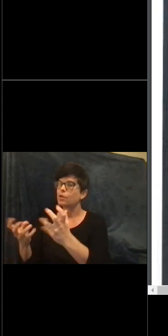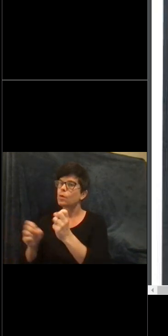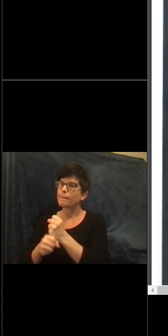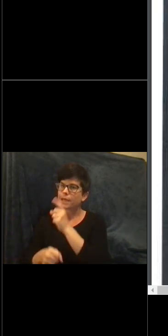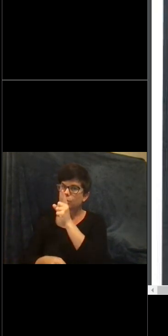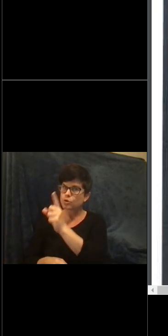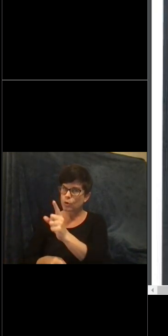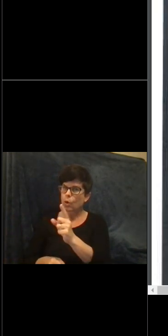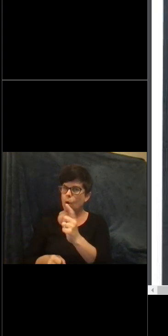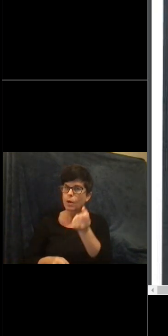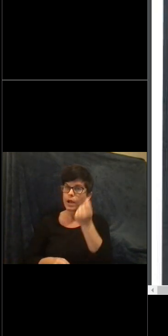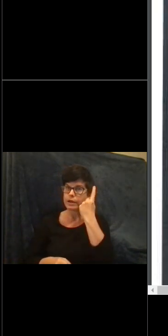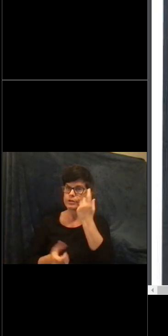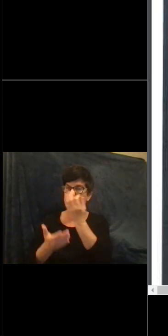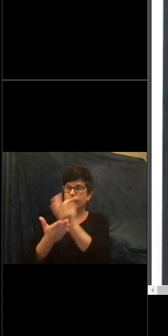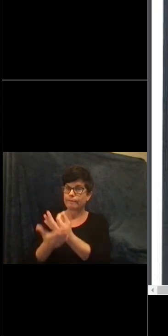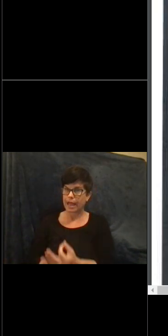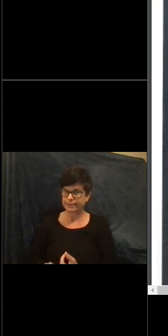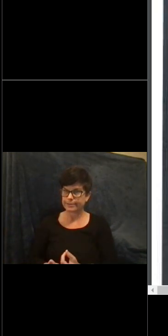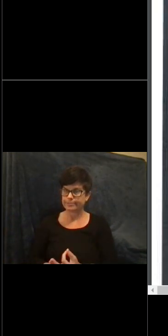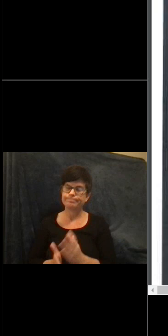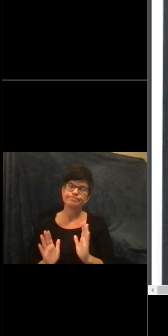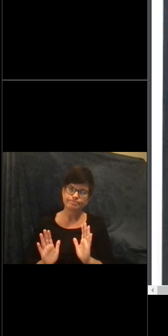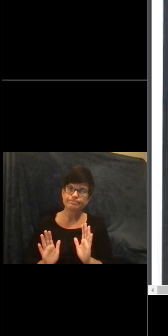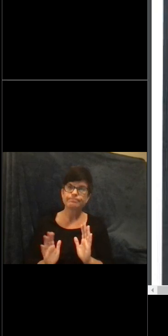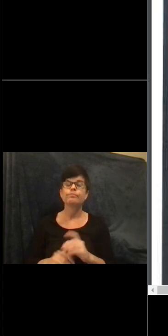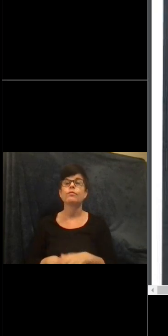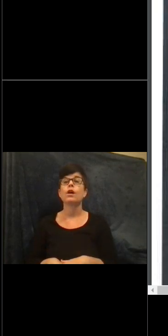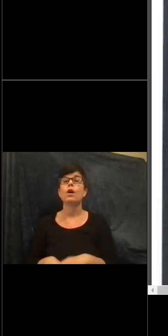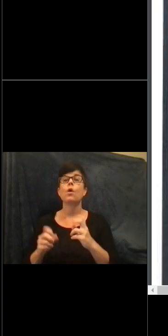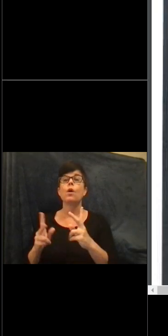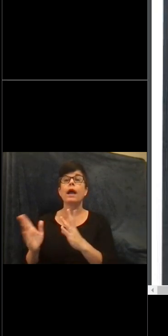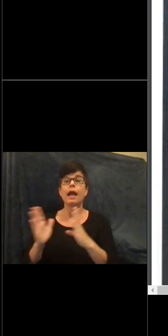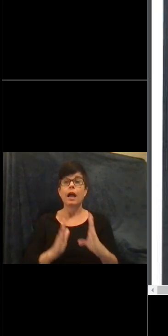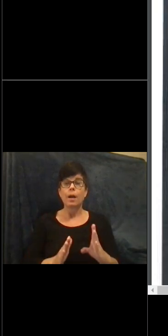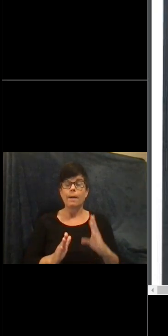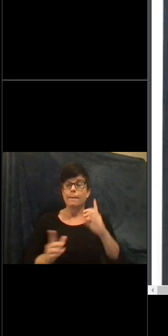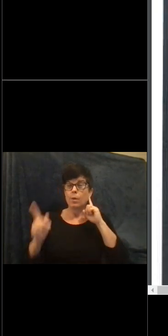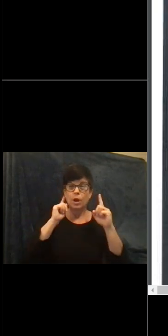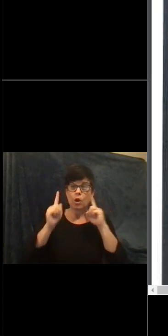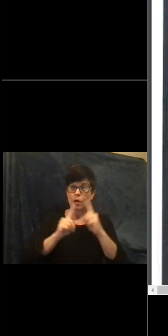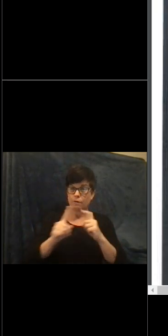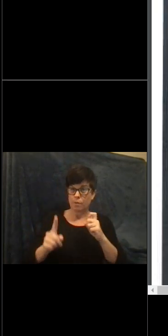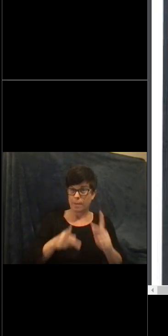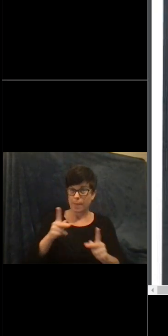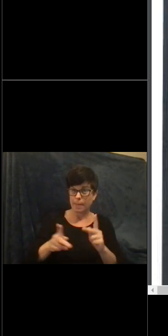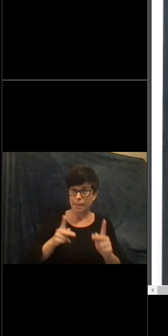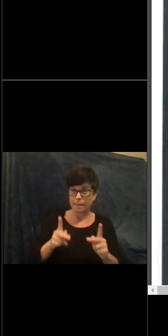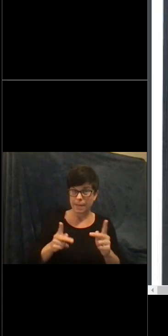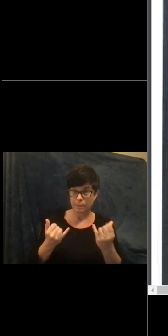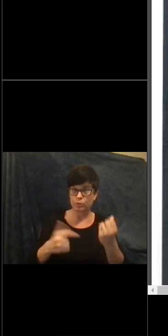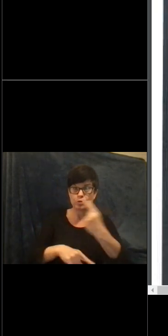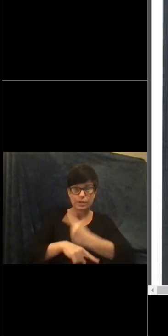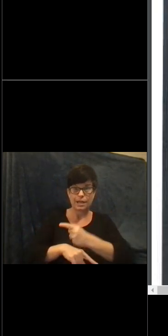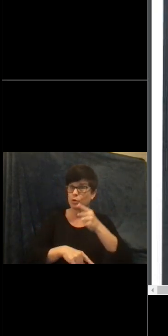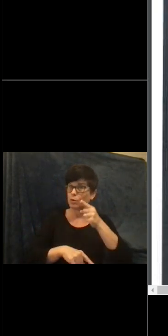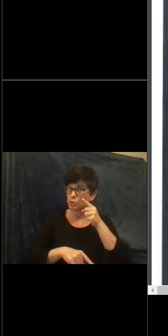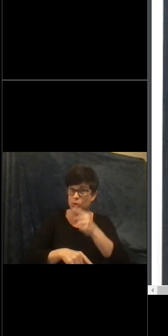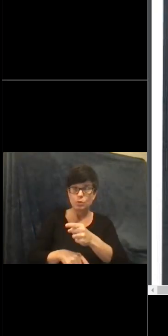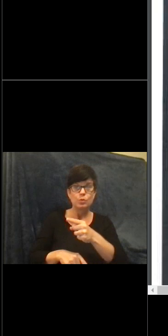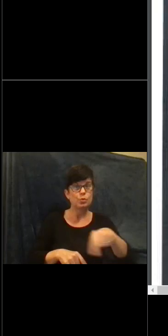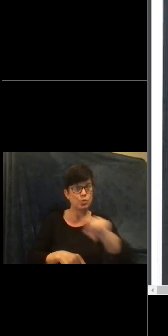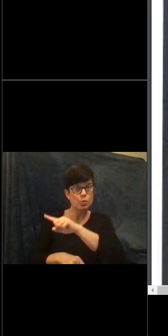those facts. It is what it is. I think what I heard from the residents today resonate. You're absolutely correct. We have